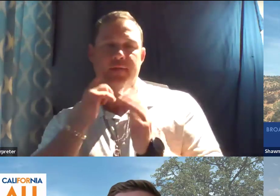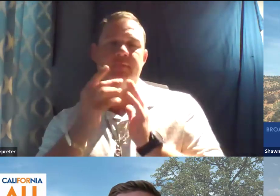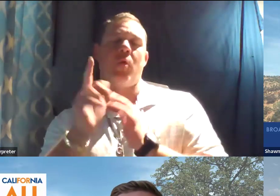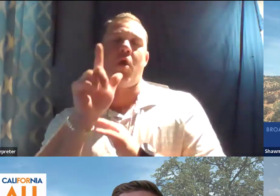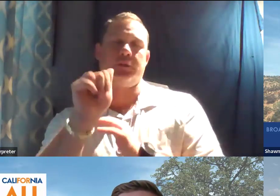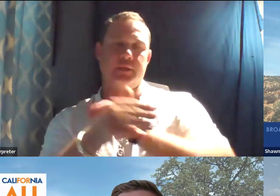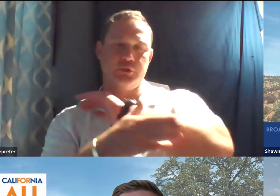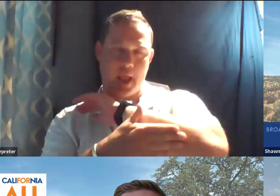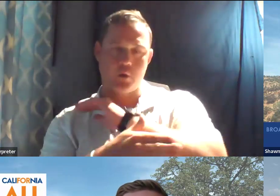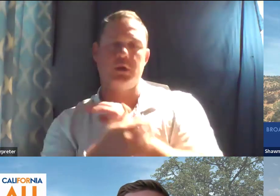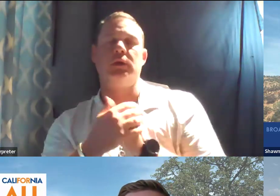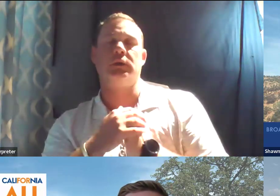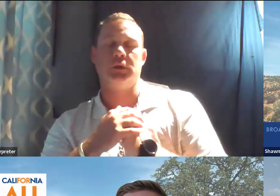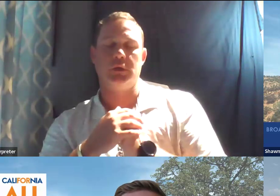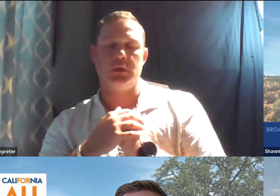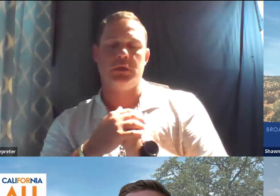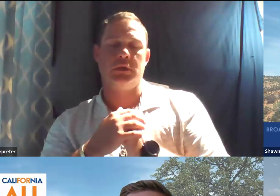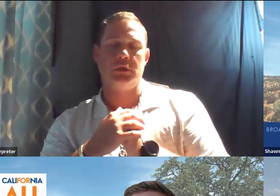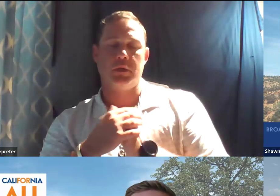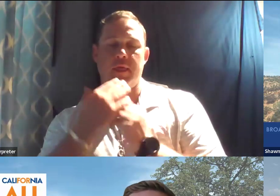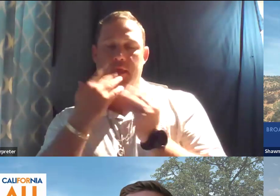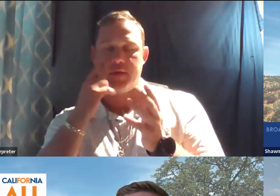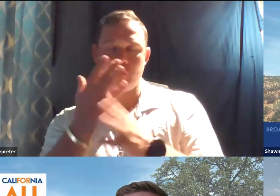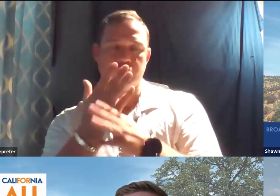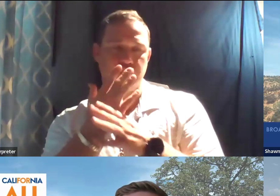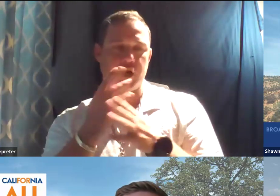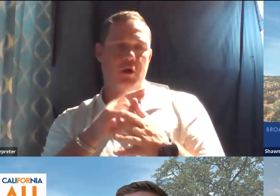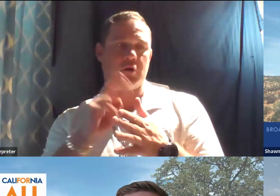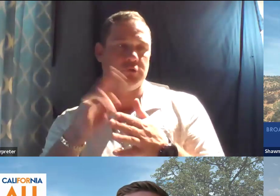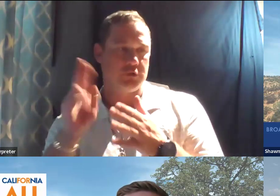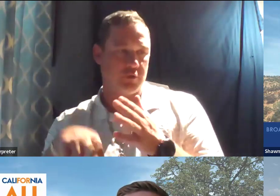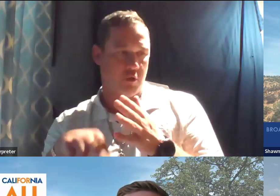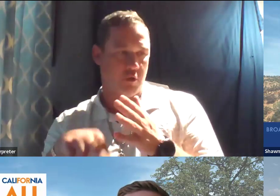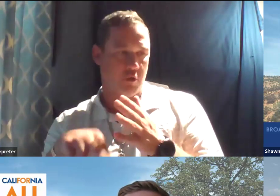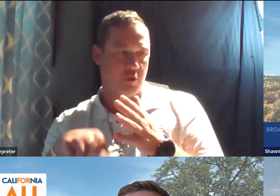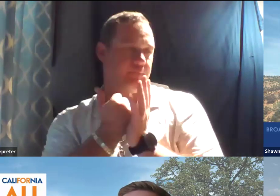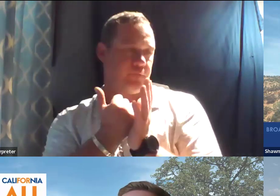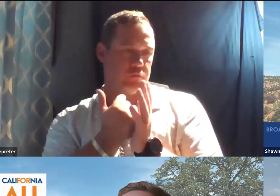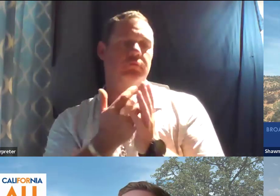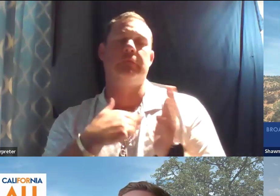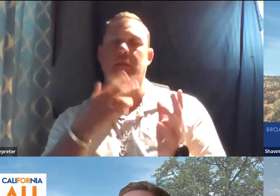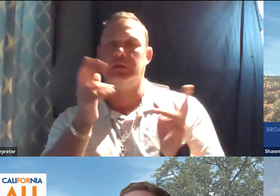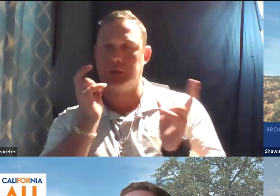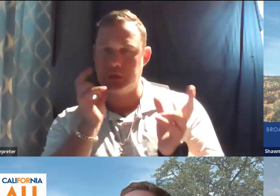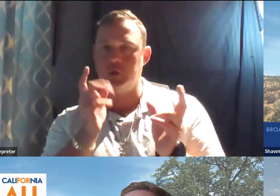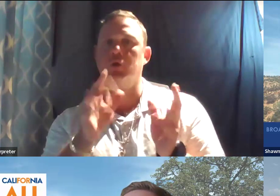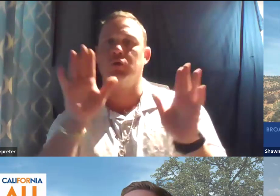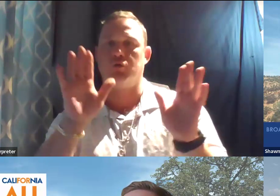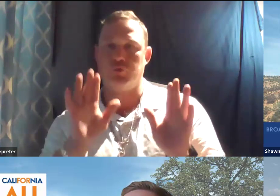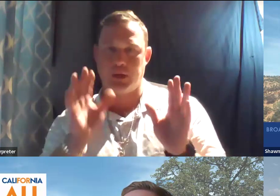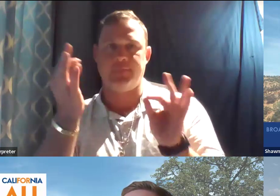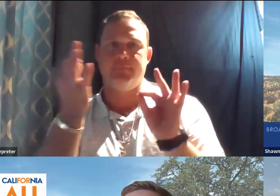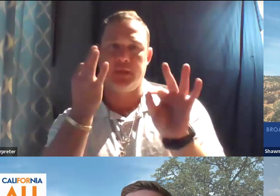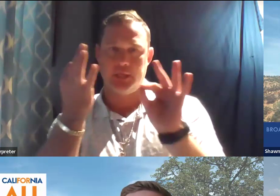Angeles. Thank you guys for sharing the results. This is very helpful, and I'm glad to hear that you guys did get a lot of great insight